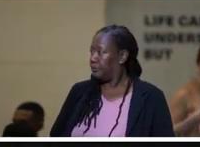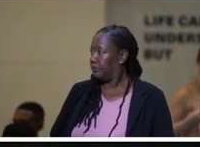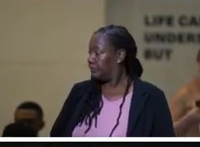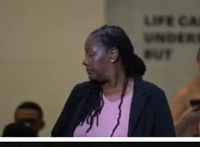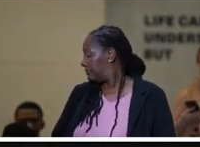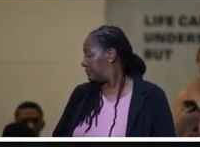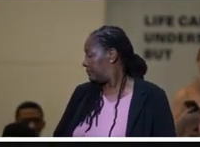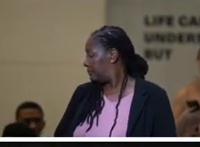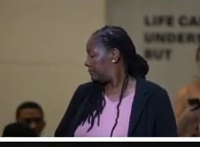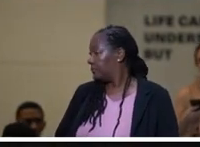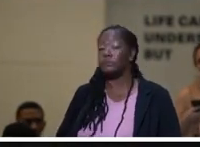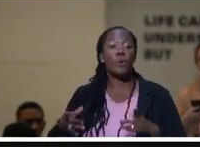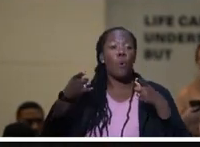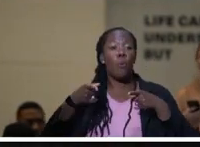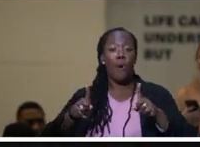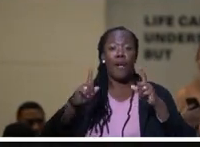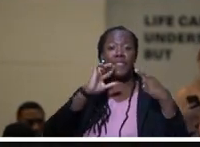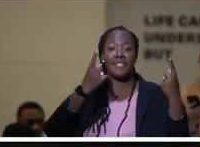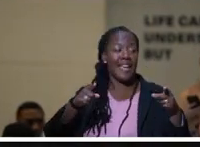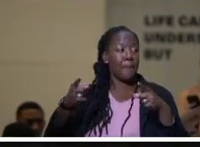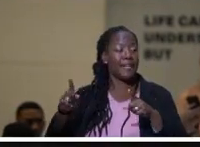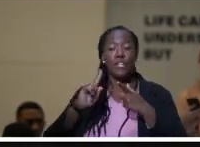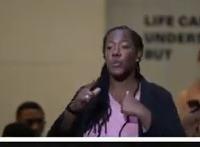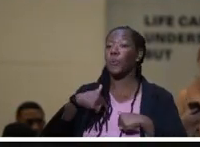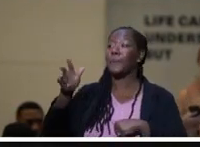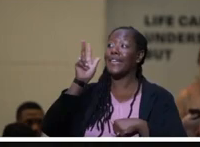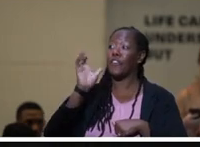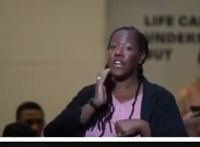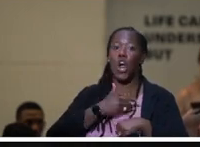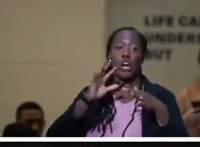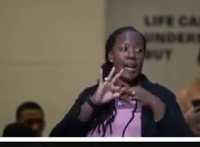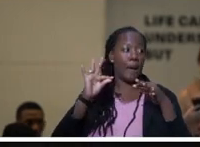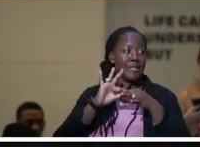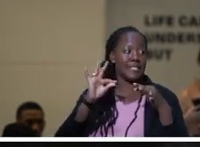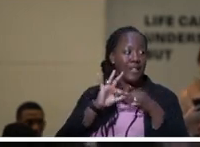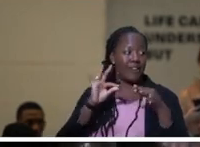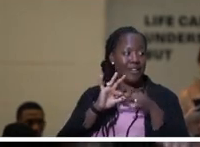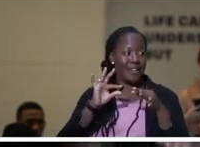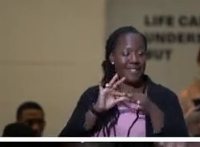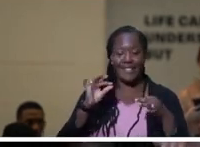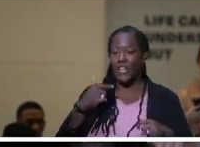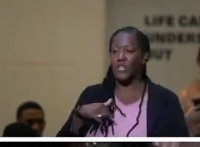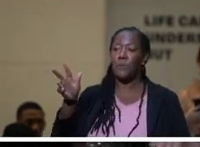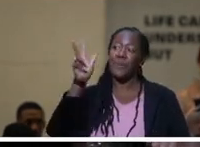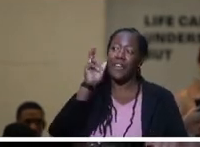While this is all happening, everyone, you will be hearing our commentary, so be up for our beautiful voices.